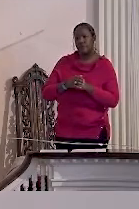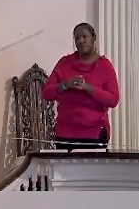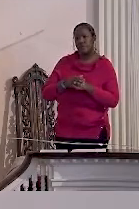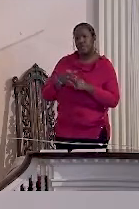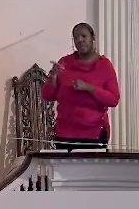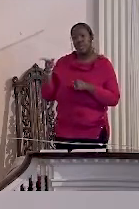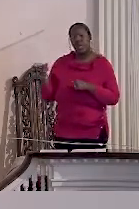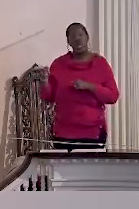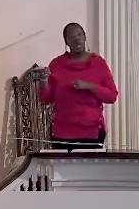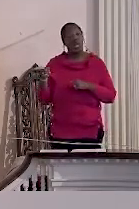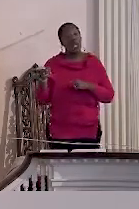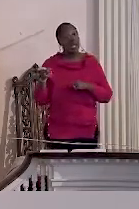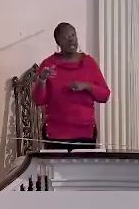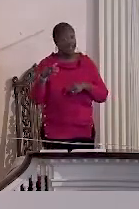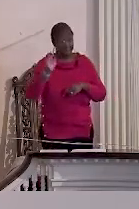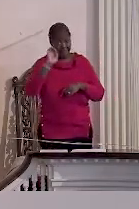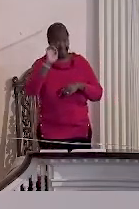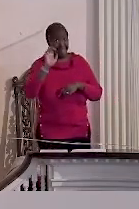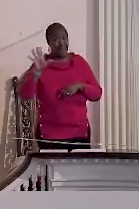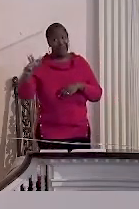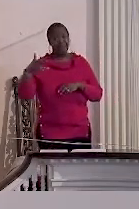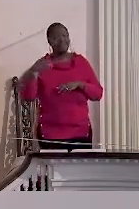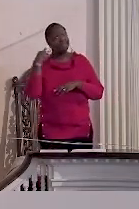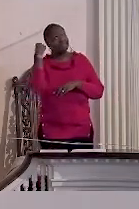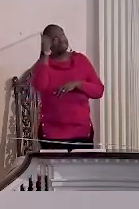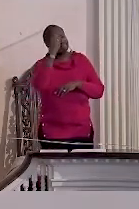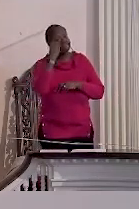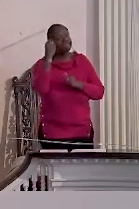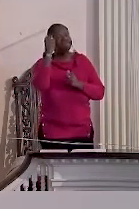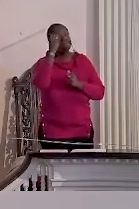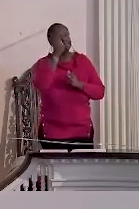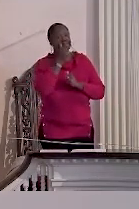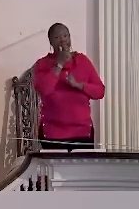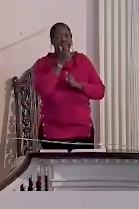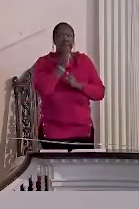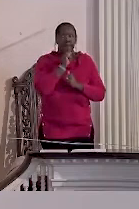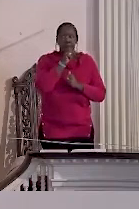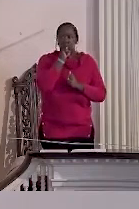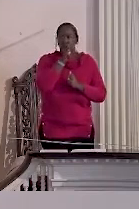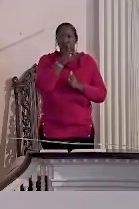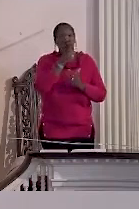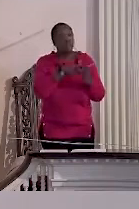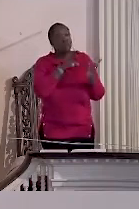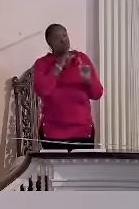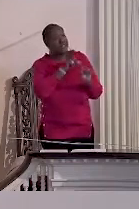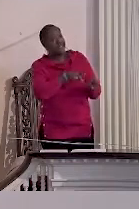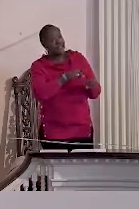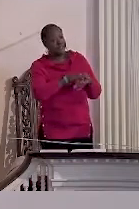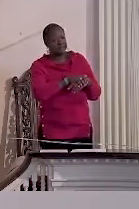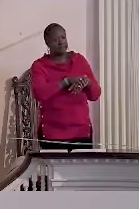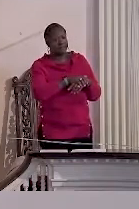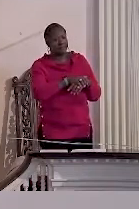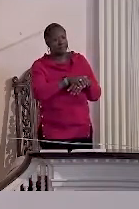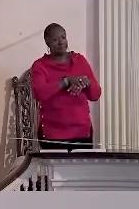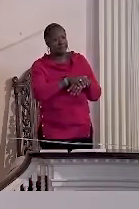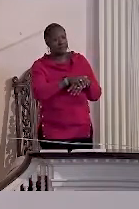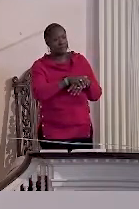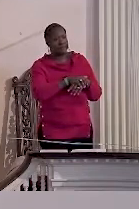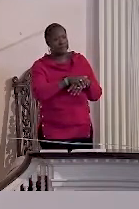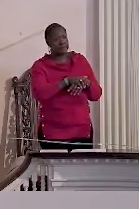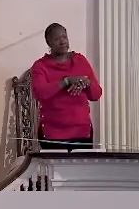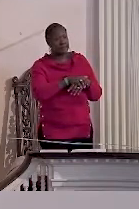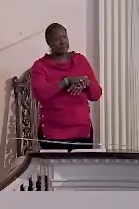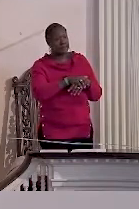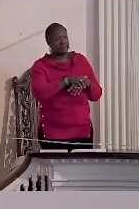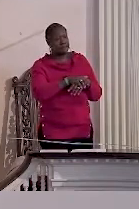Emilio Antonio Santos de la O thought very hard, and he wasn't sure what to say. He wished his arm